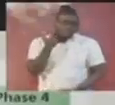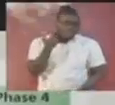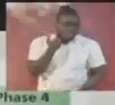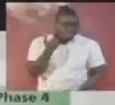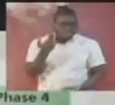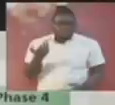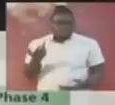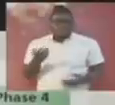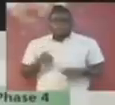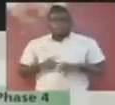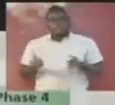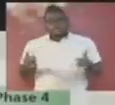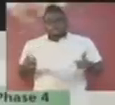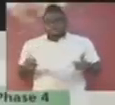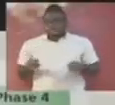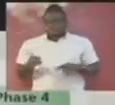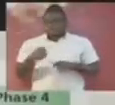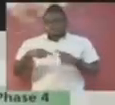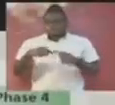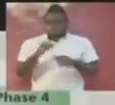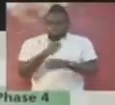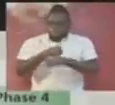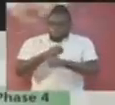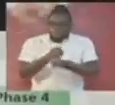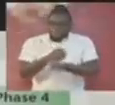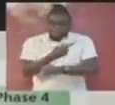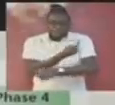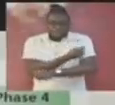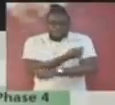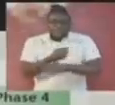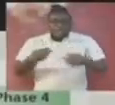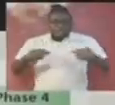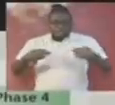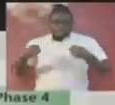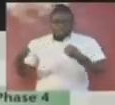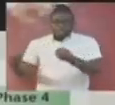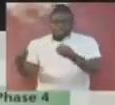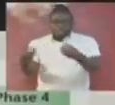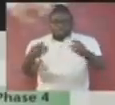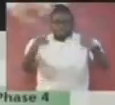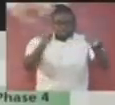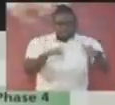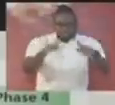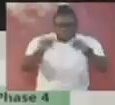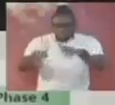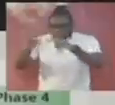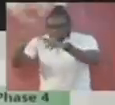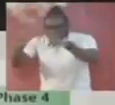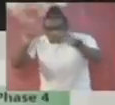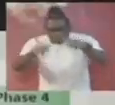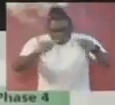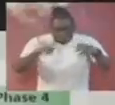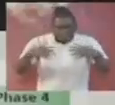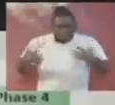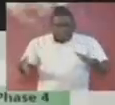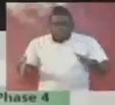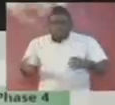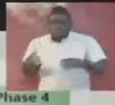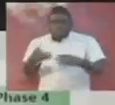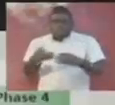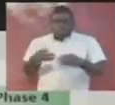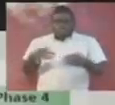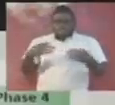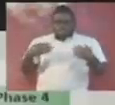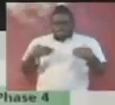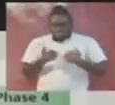the preclinical stage, where the testing is done on cells and research animals.